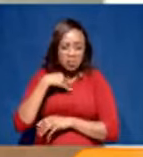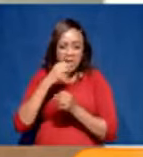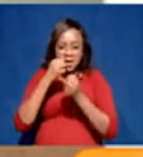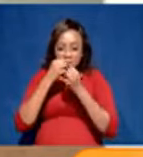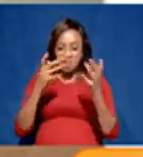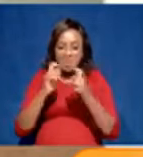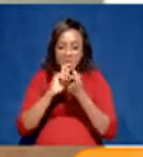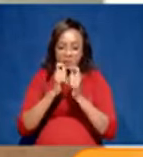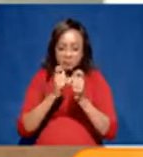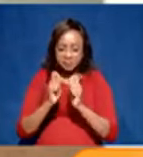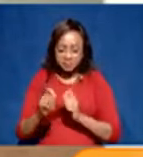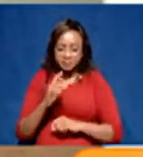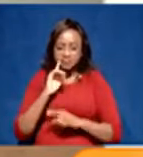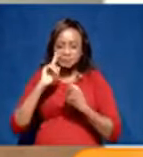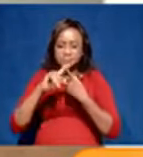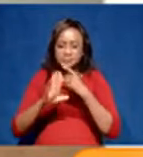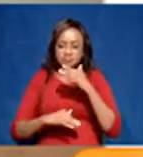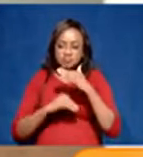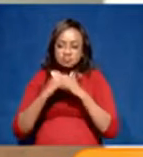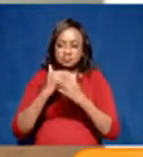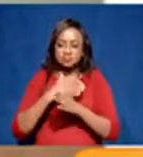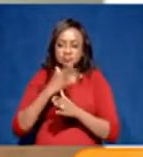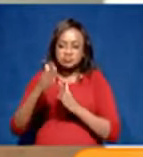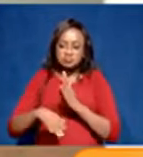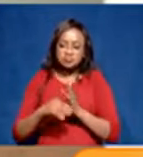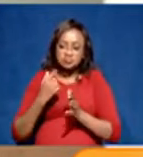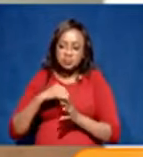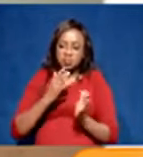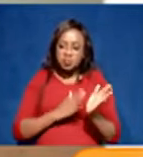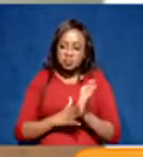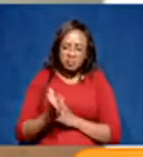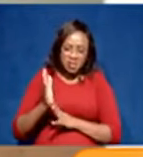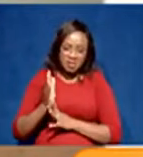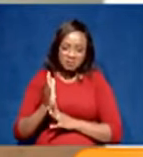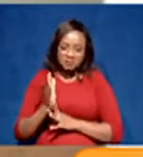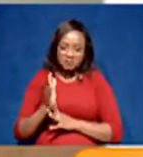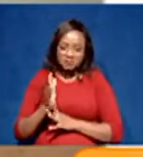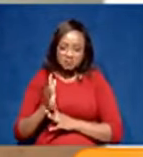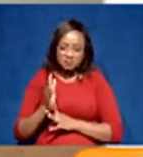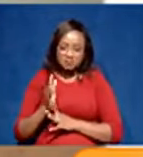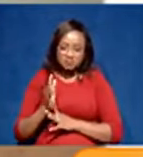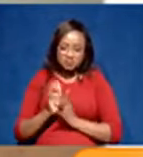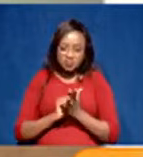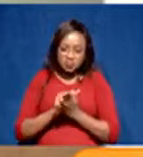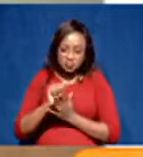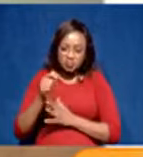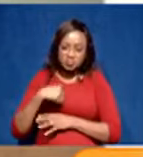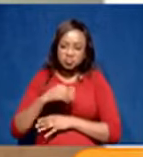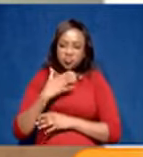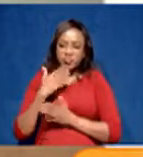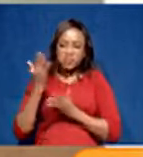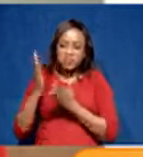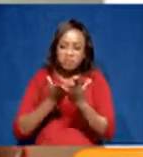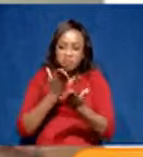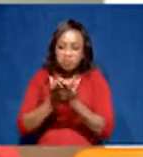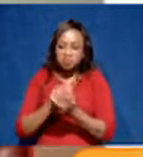end. We were actually going to publish the amendments to NHIF Act. So we had proposed 2.75%. Remember, this had